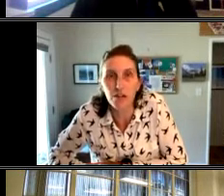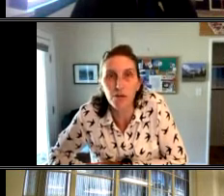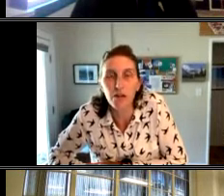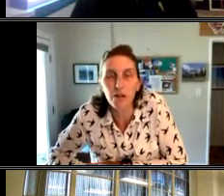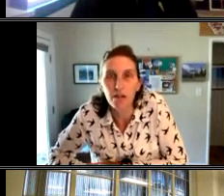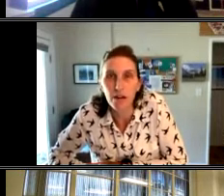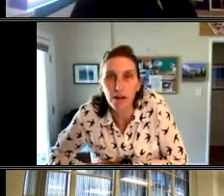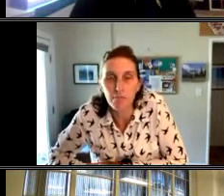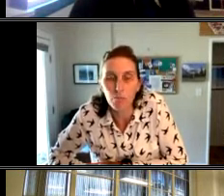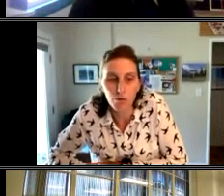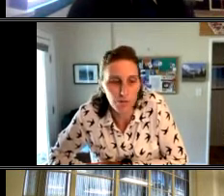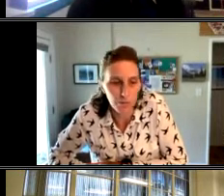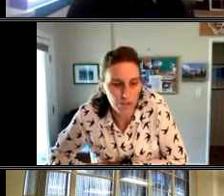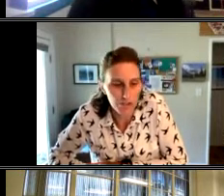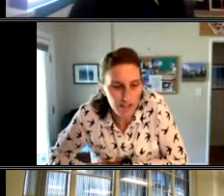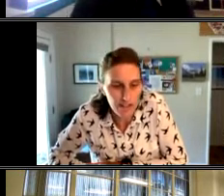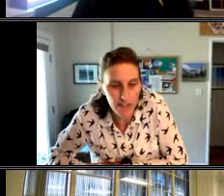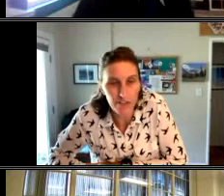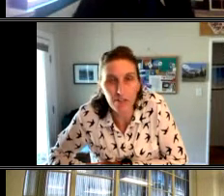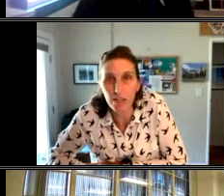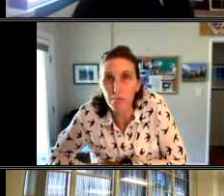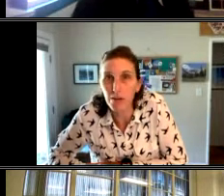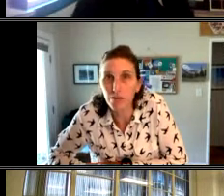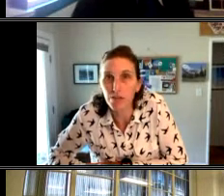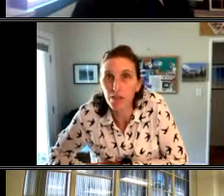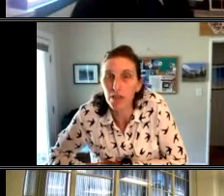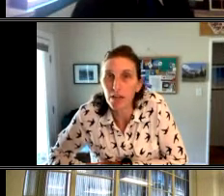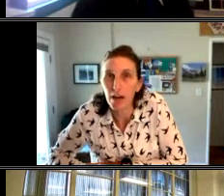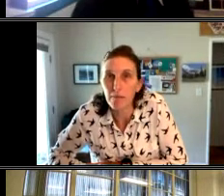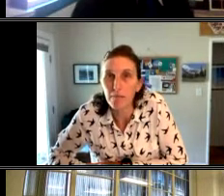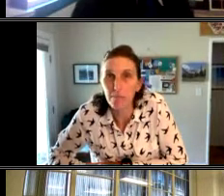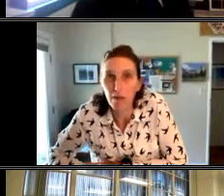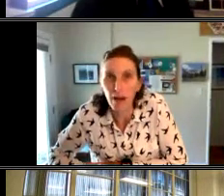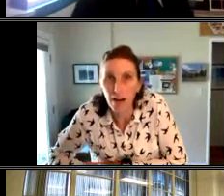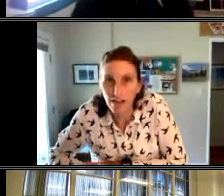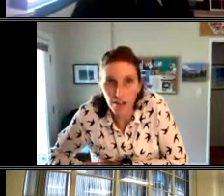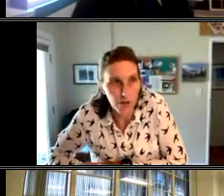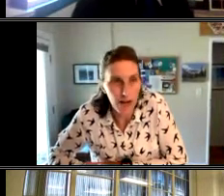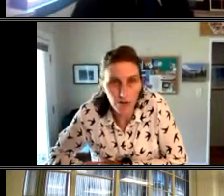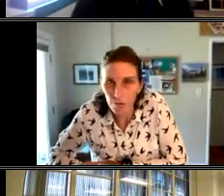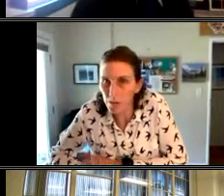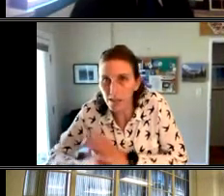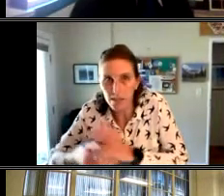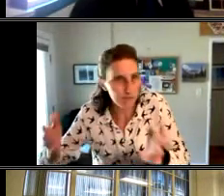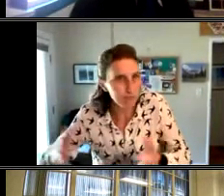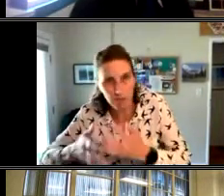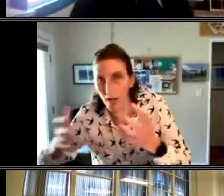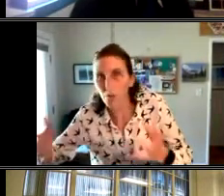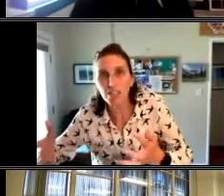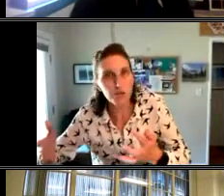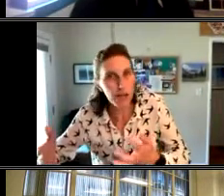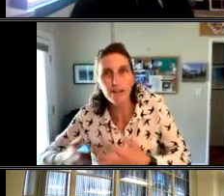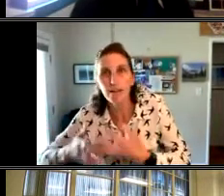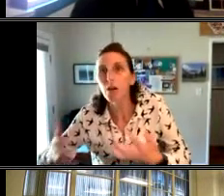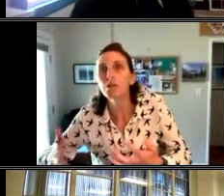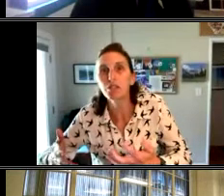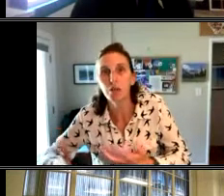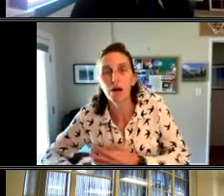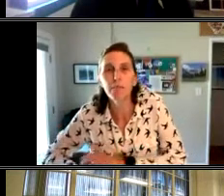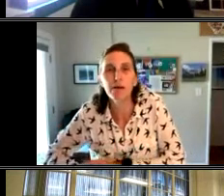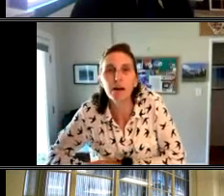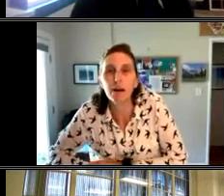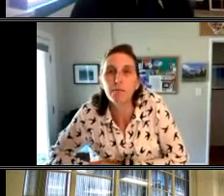their thoughts. So we're trying to think carefully about how we do that,